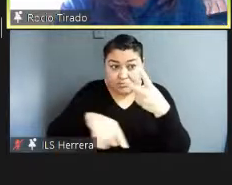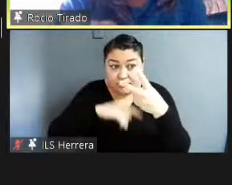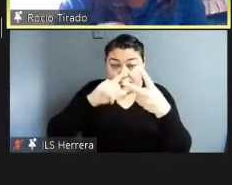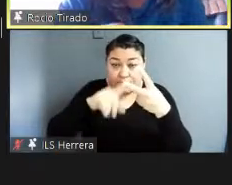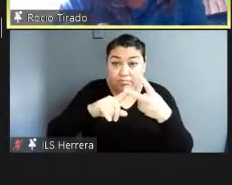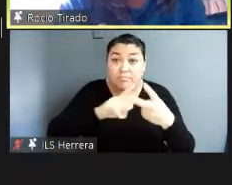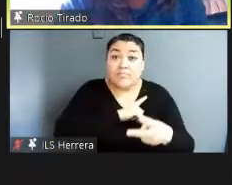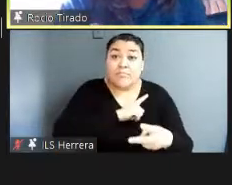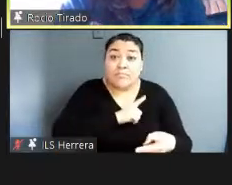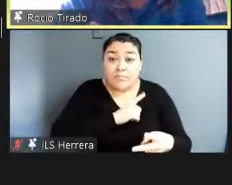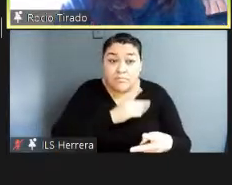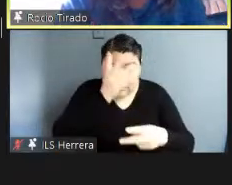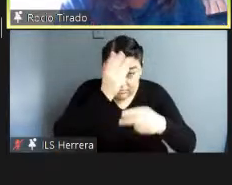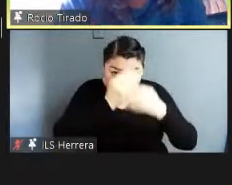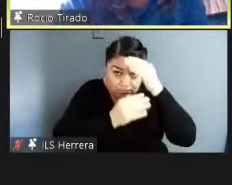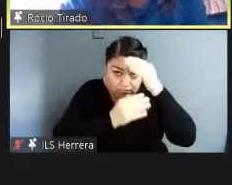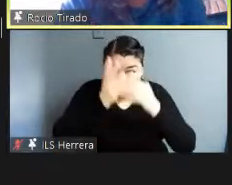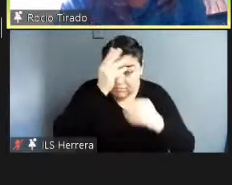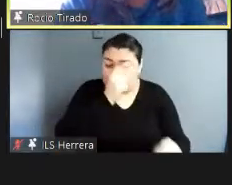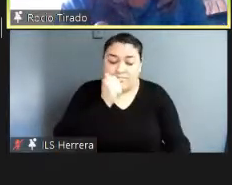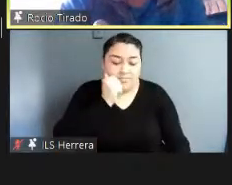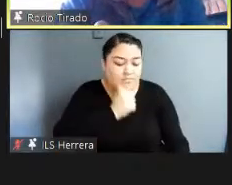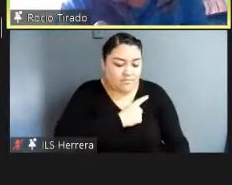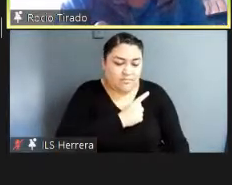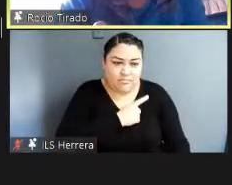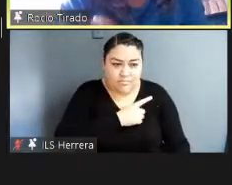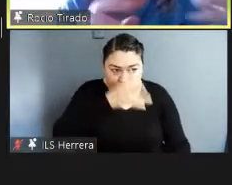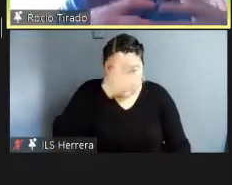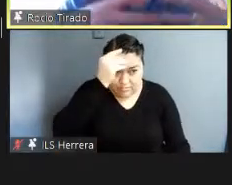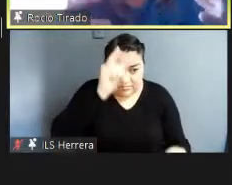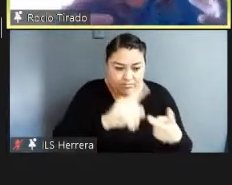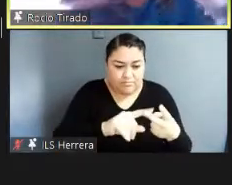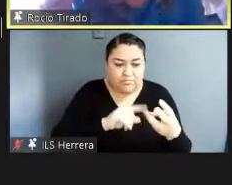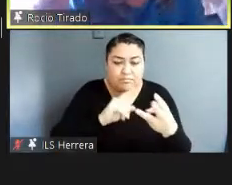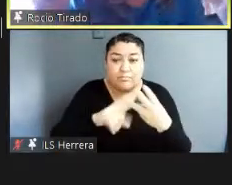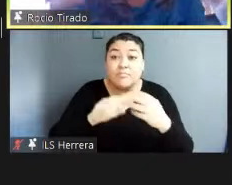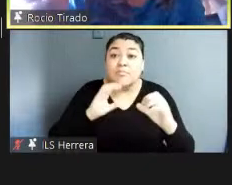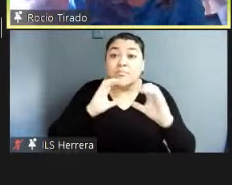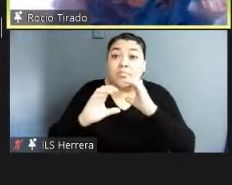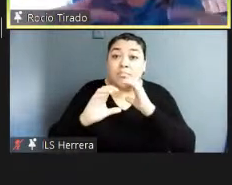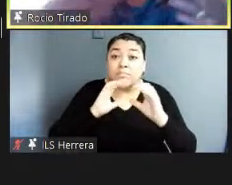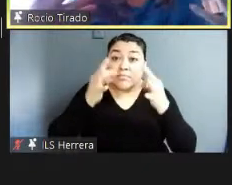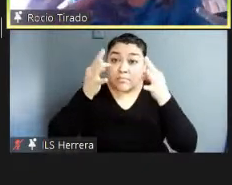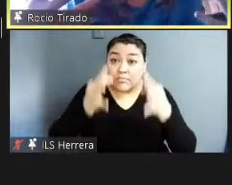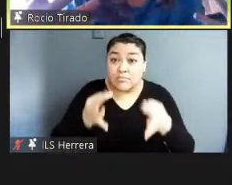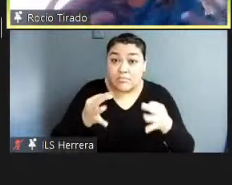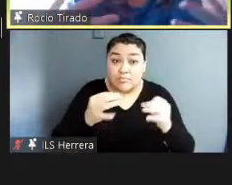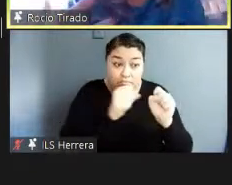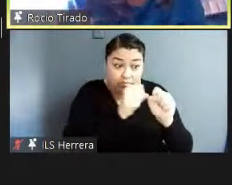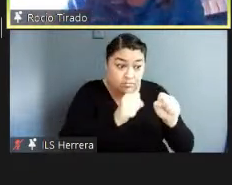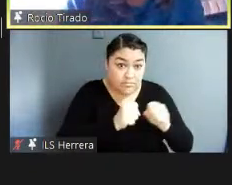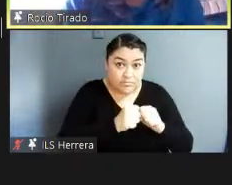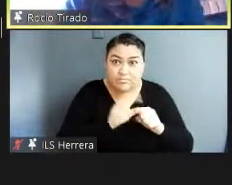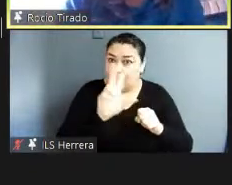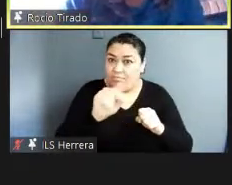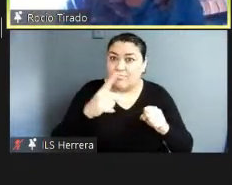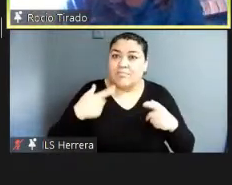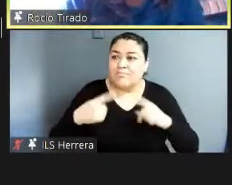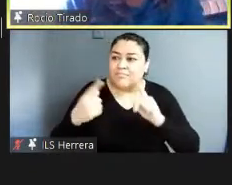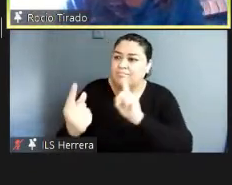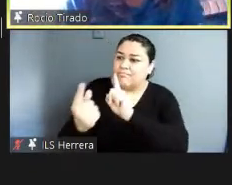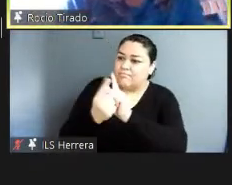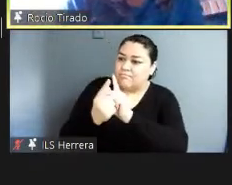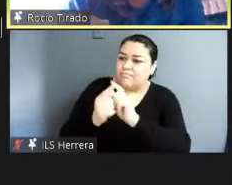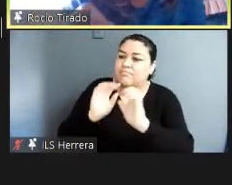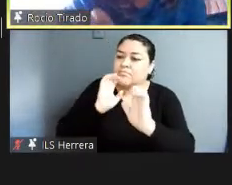judgment, decision making, and information management. Auto-regulated and permanent learning, effective communication, not only in the